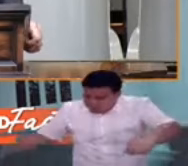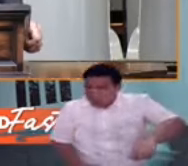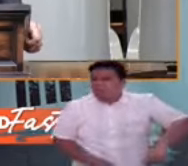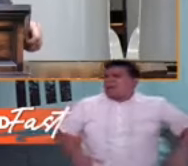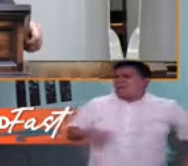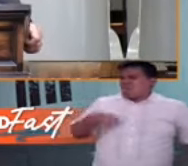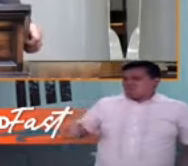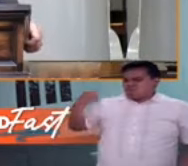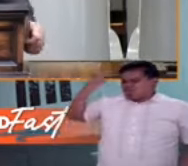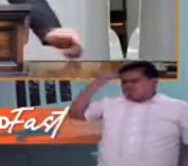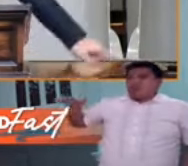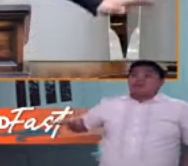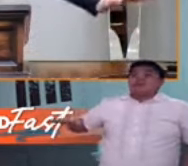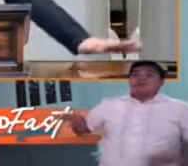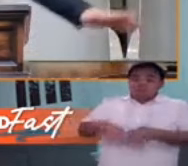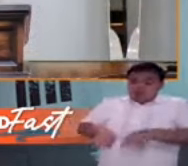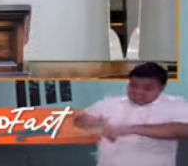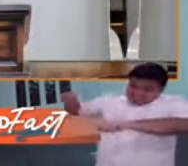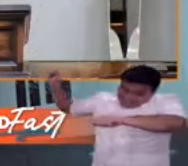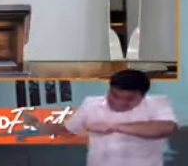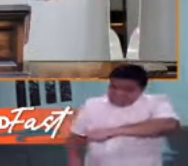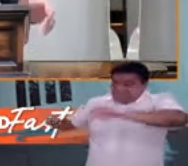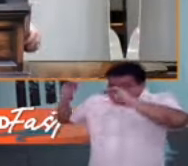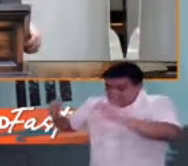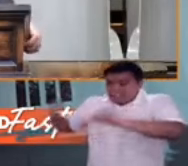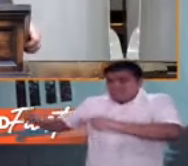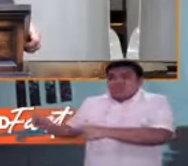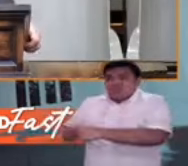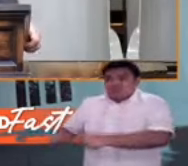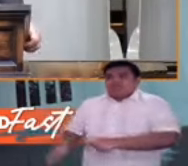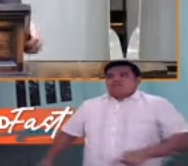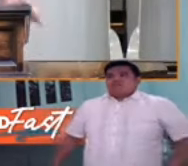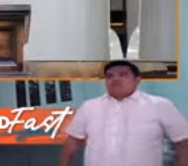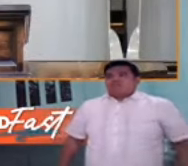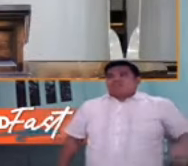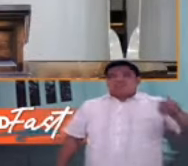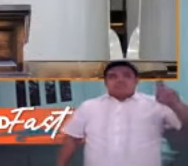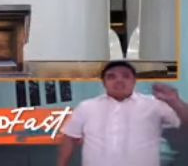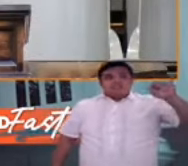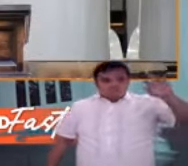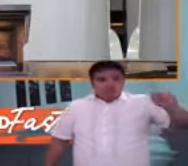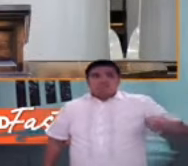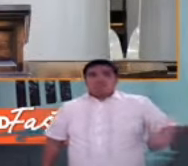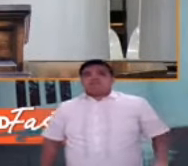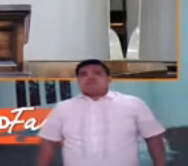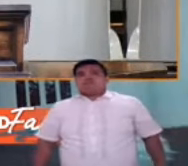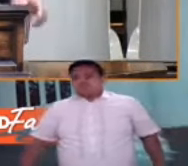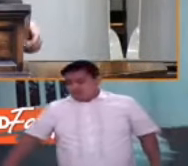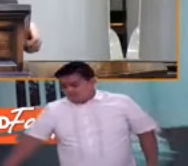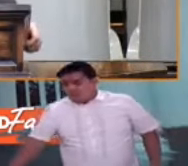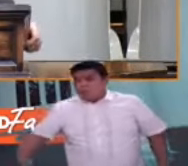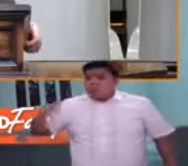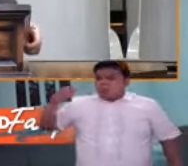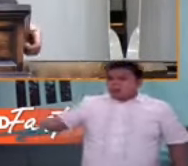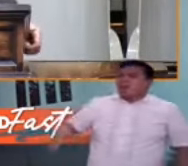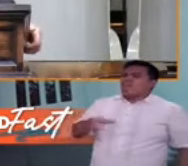kasabot. They will never understand because they're still children, little children, even at a very young age. Do not